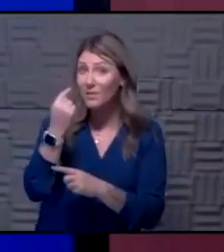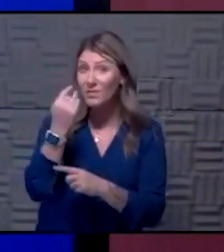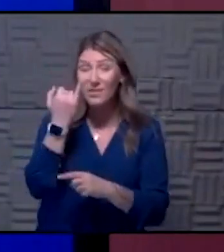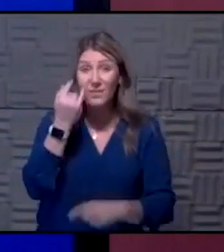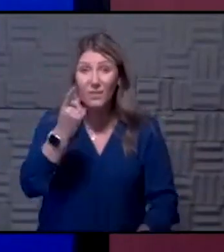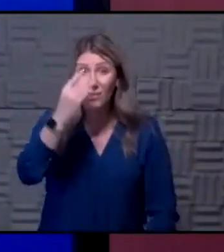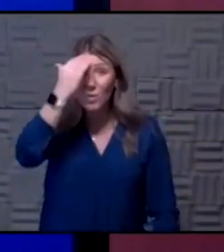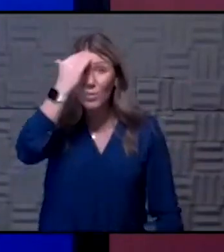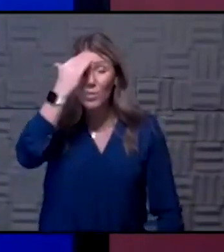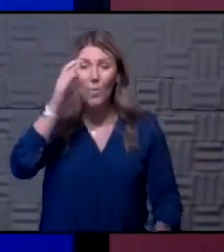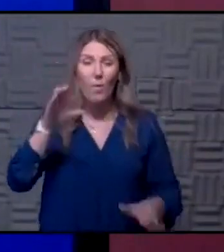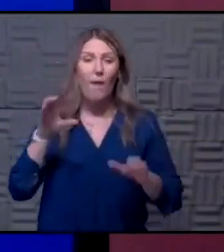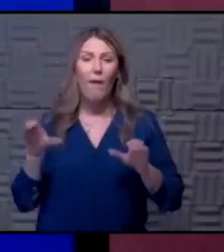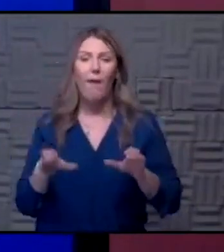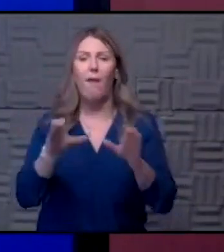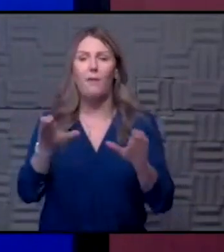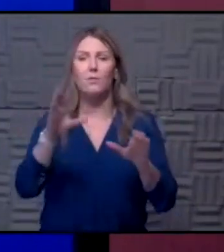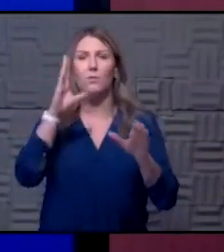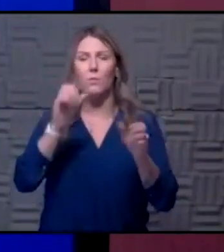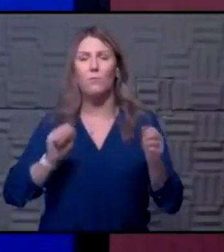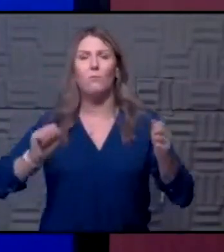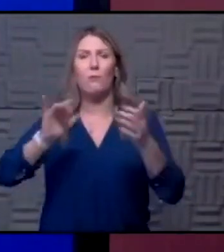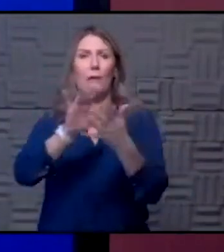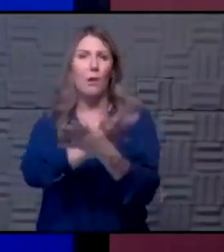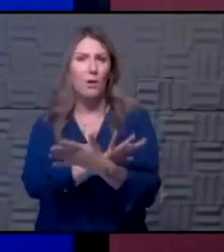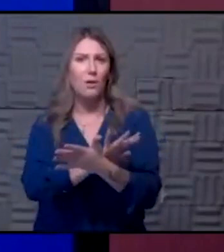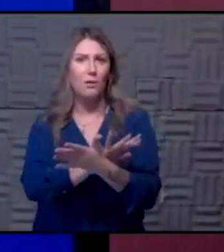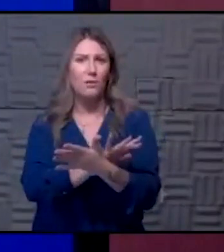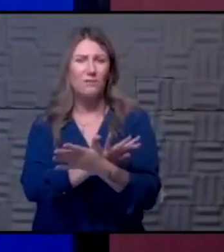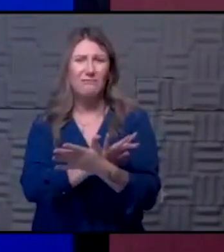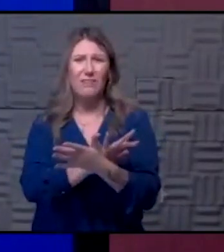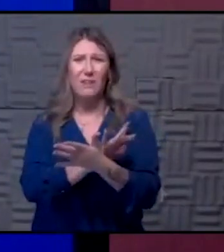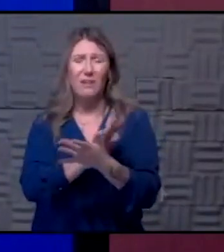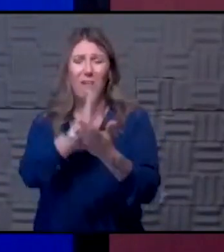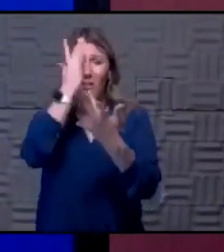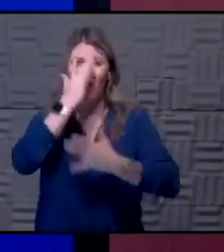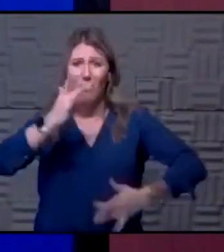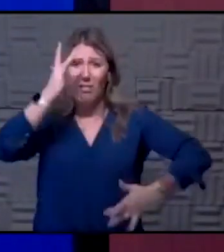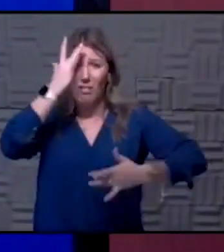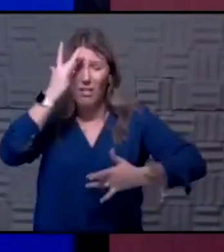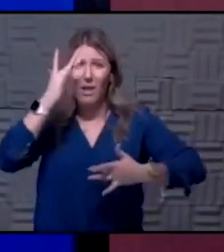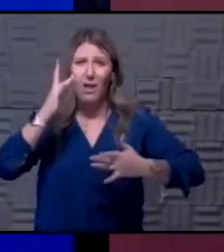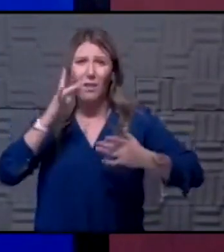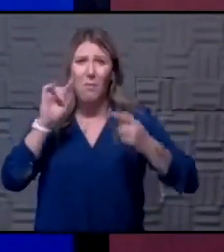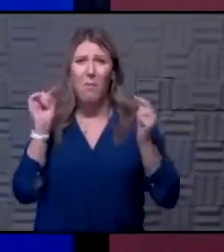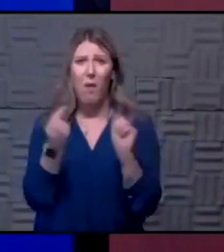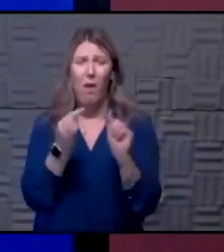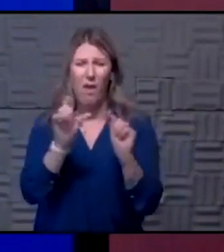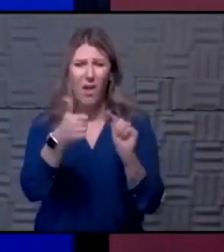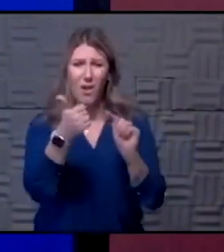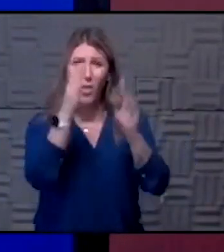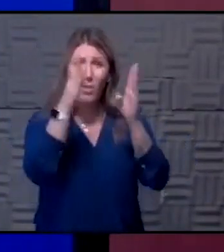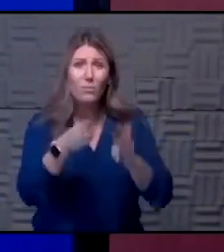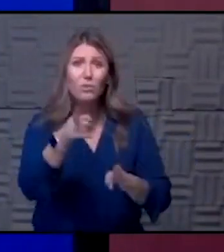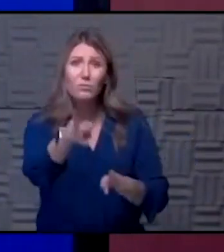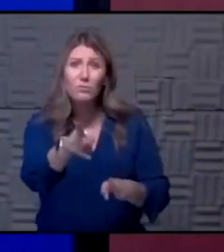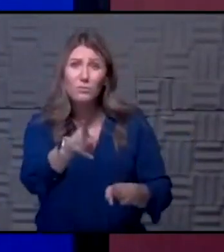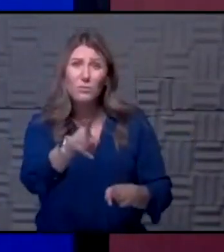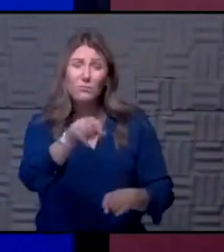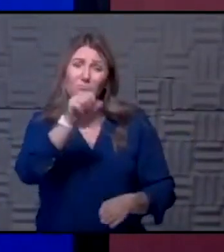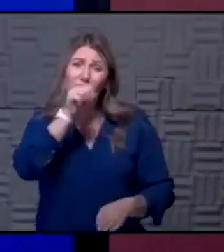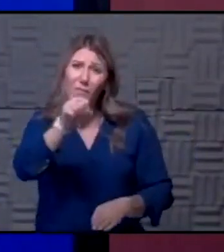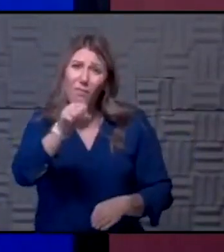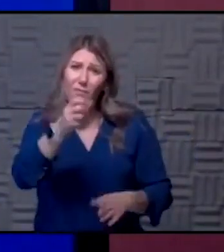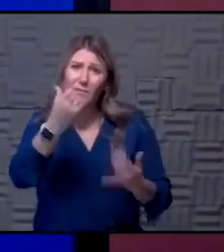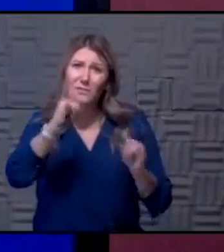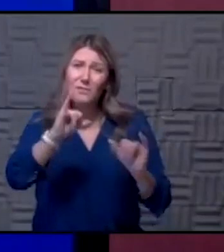knew that the actions are going to cause injury and illness to another person who you care about, would you still